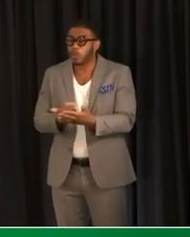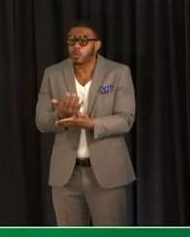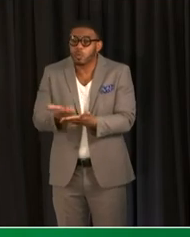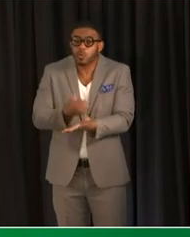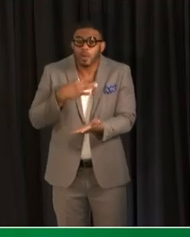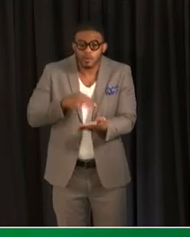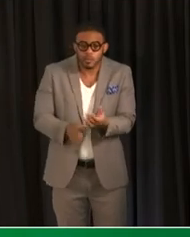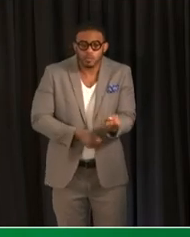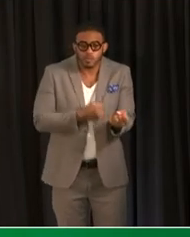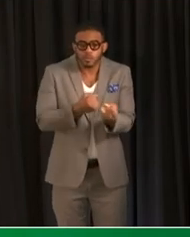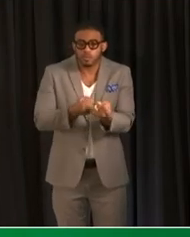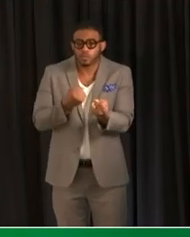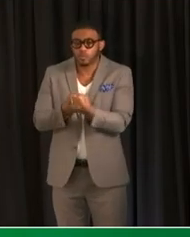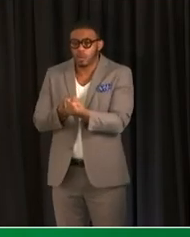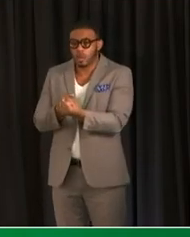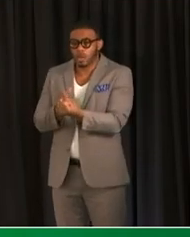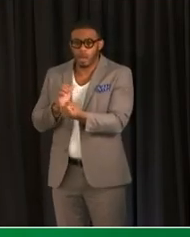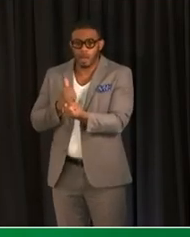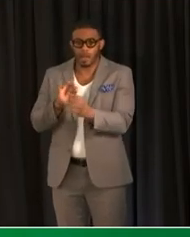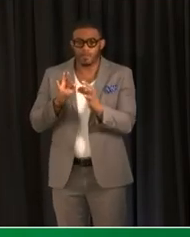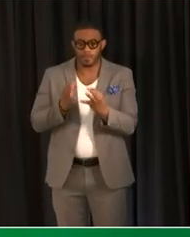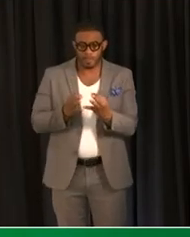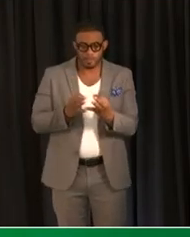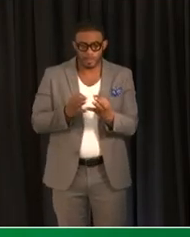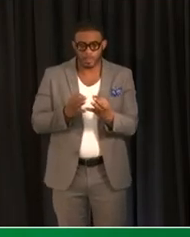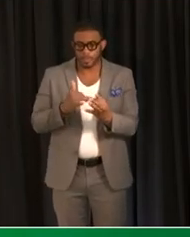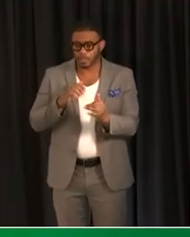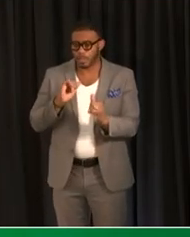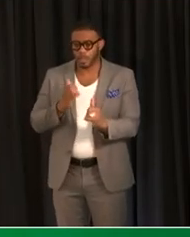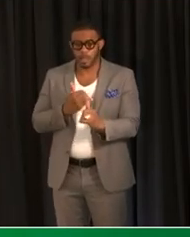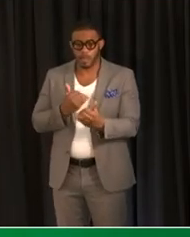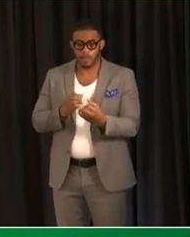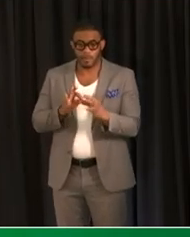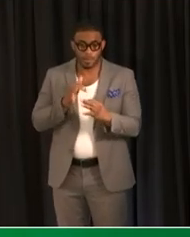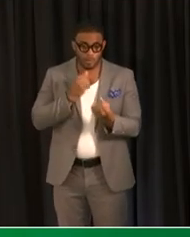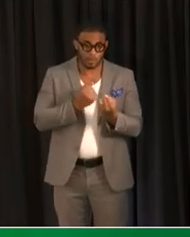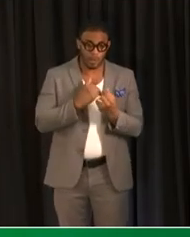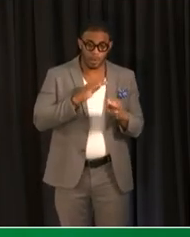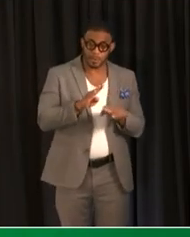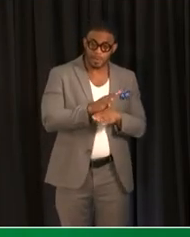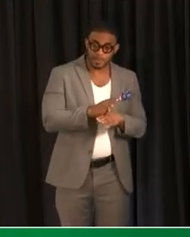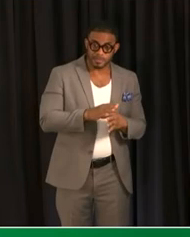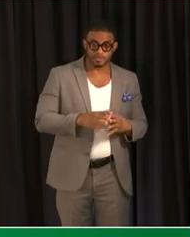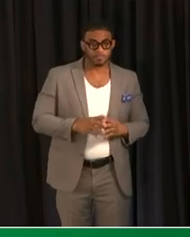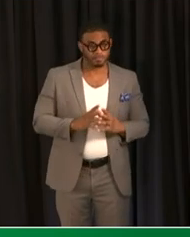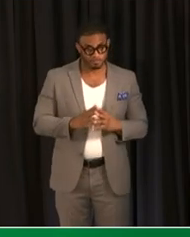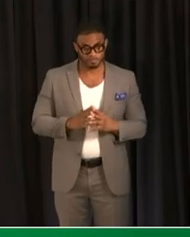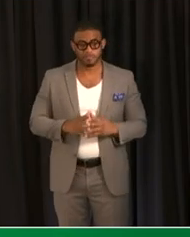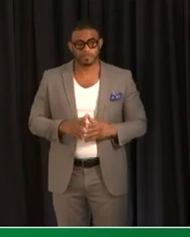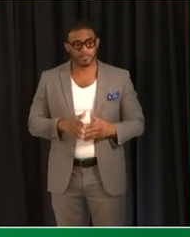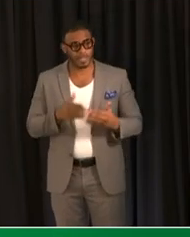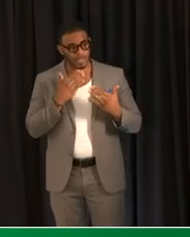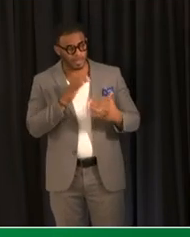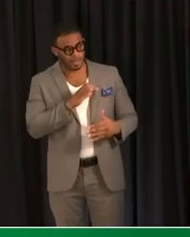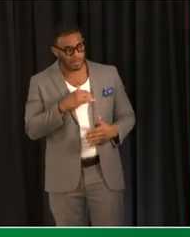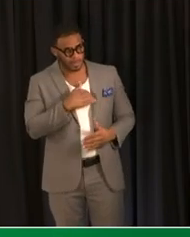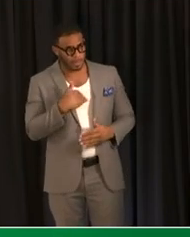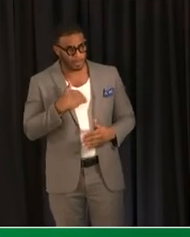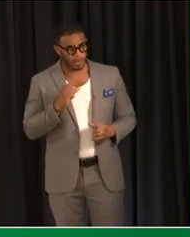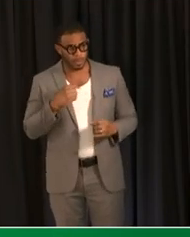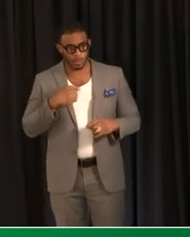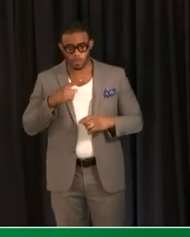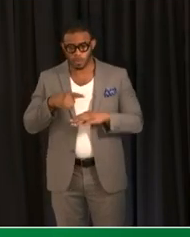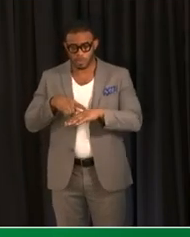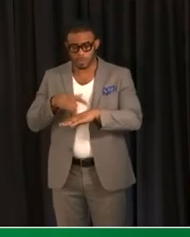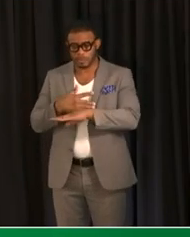new revenue to support our families, and so that our families will support our businesses. Thank you, Councilmember.